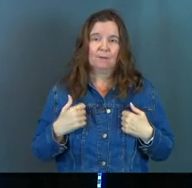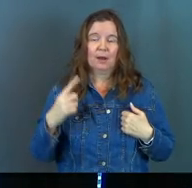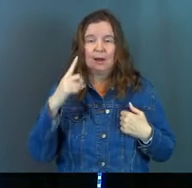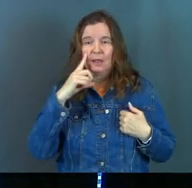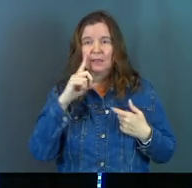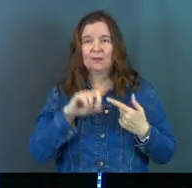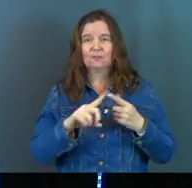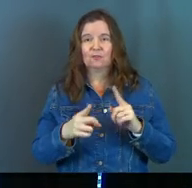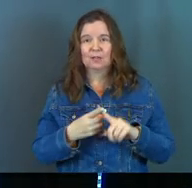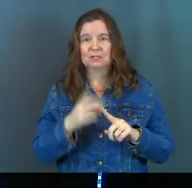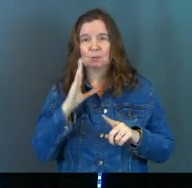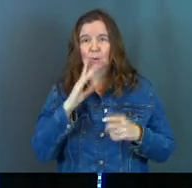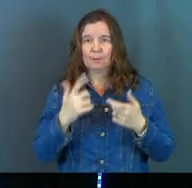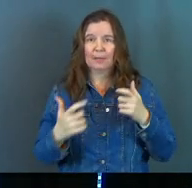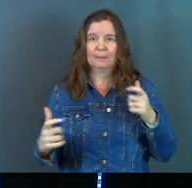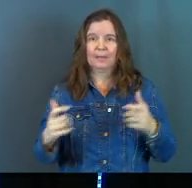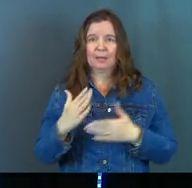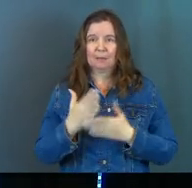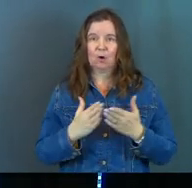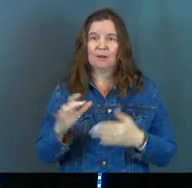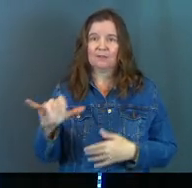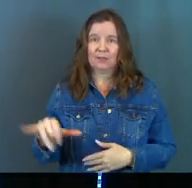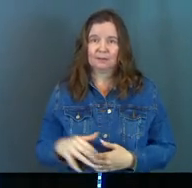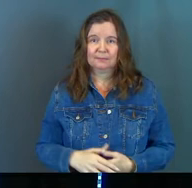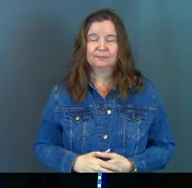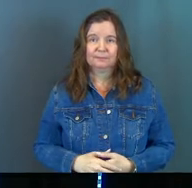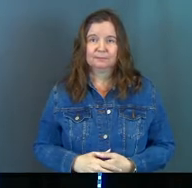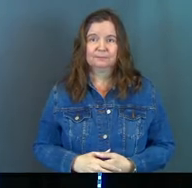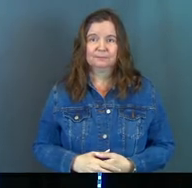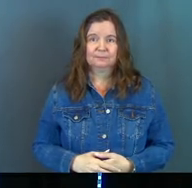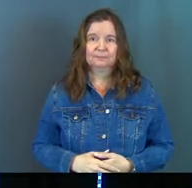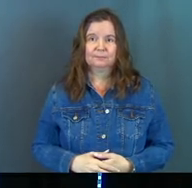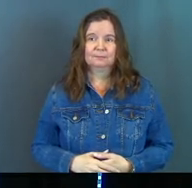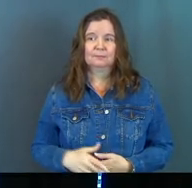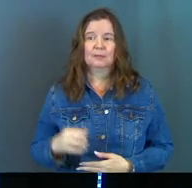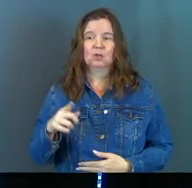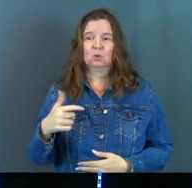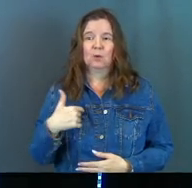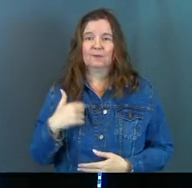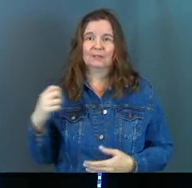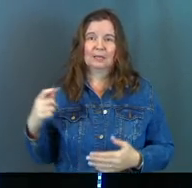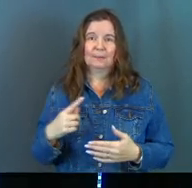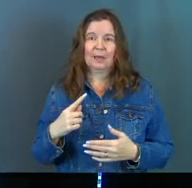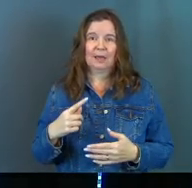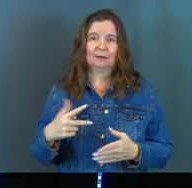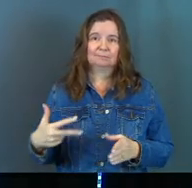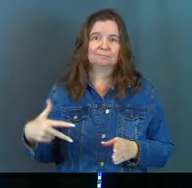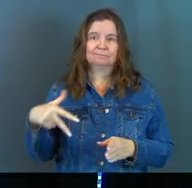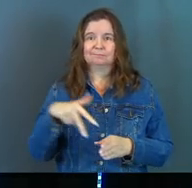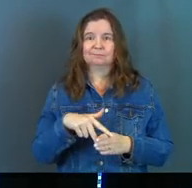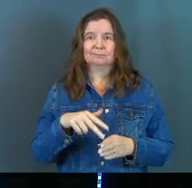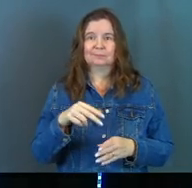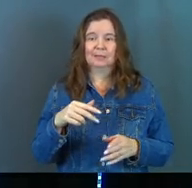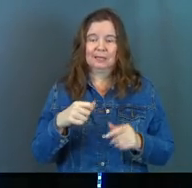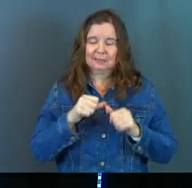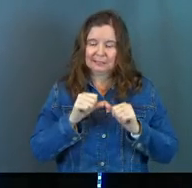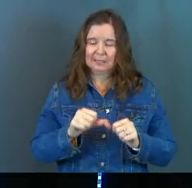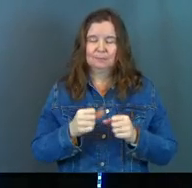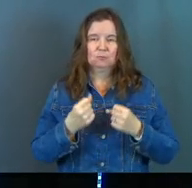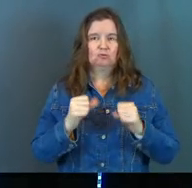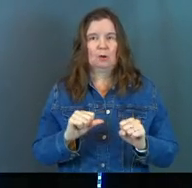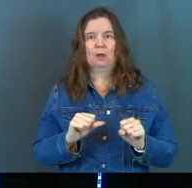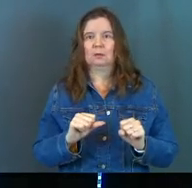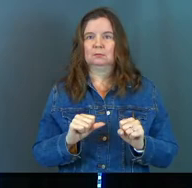And I think friendship is going to be a big part of that. And you got to get back on the horse and keep